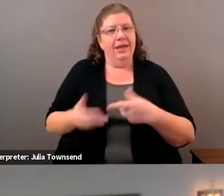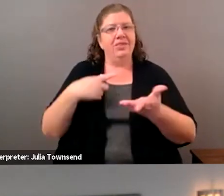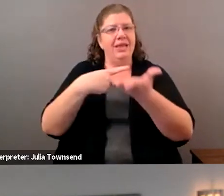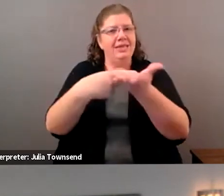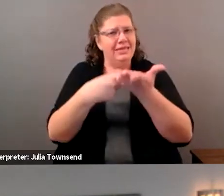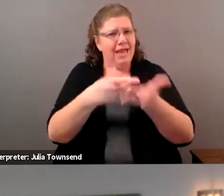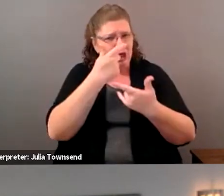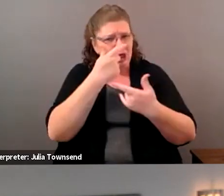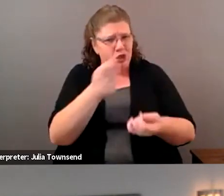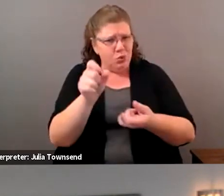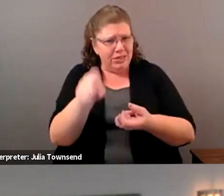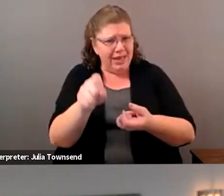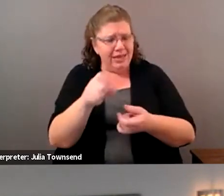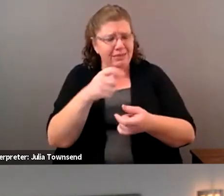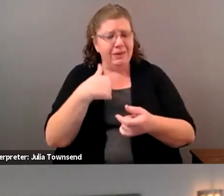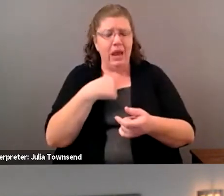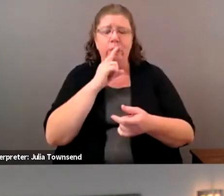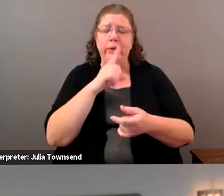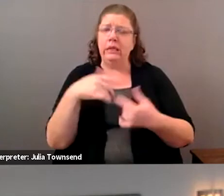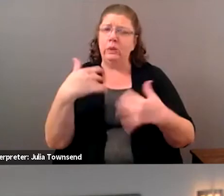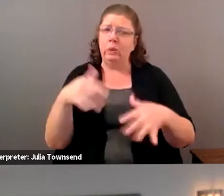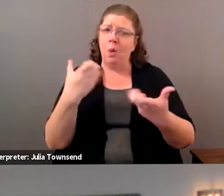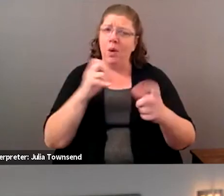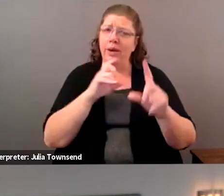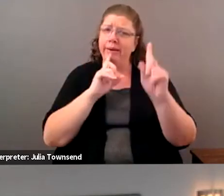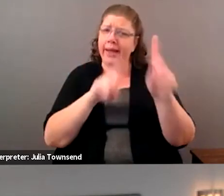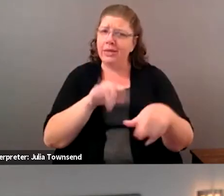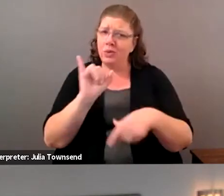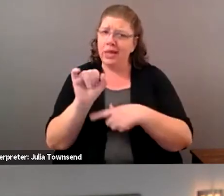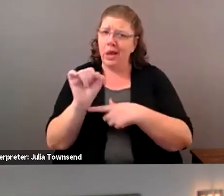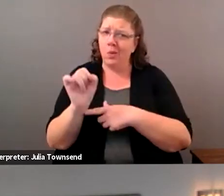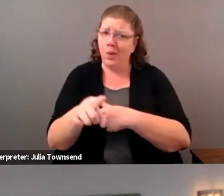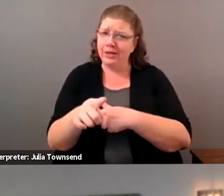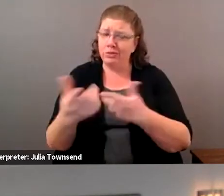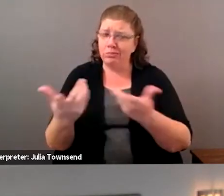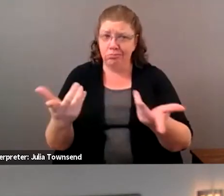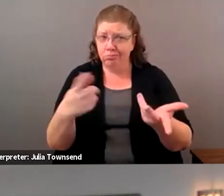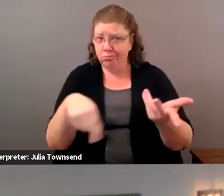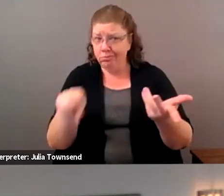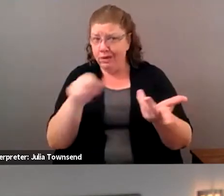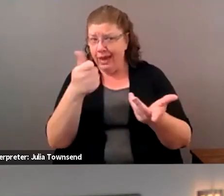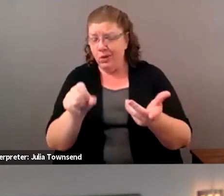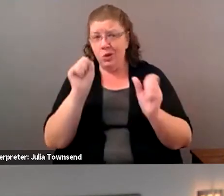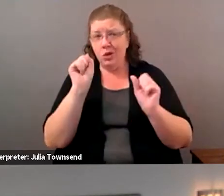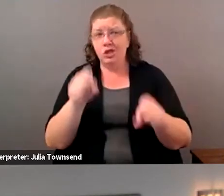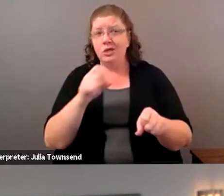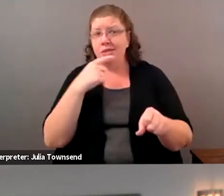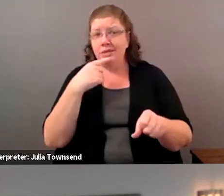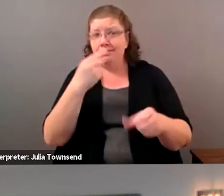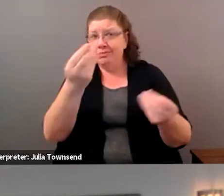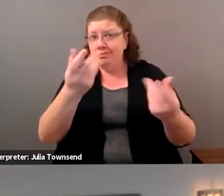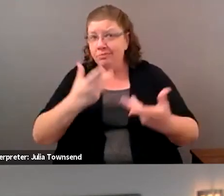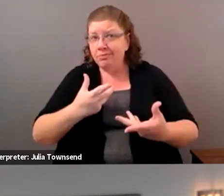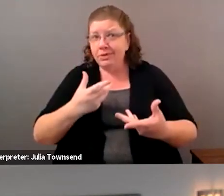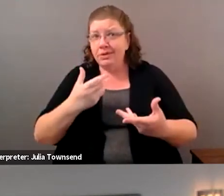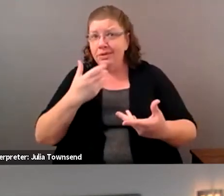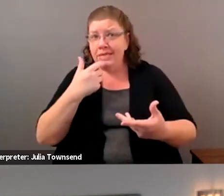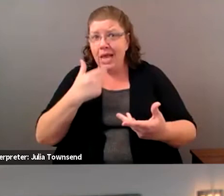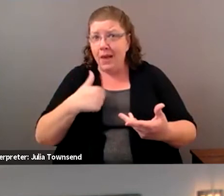but I really want an answer to that question. I wonder if anybody can just casually shout that out to me at this time.